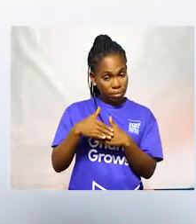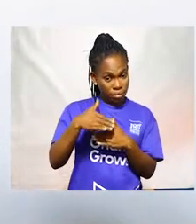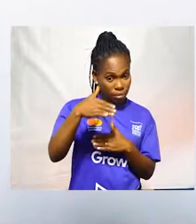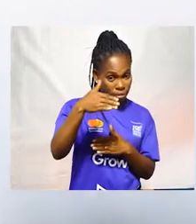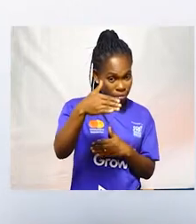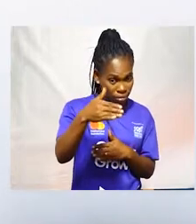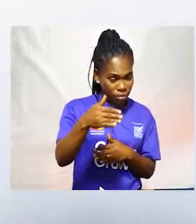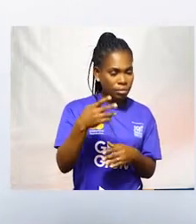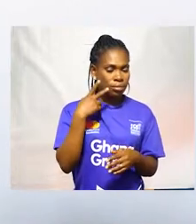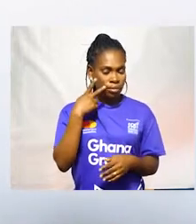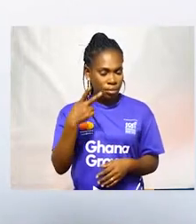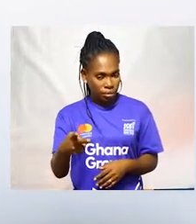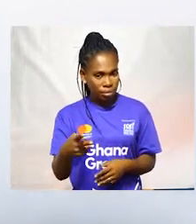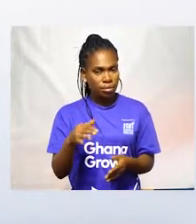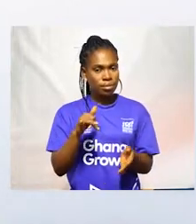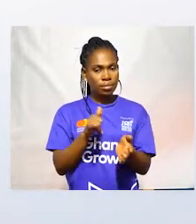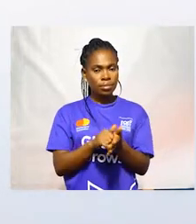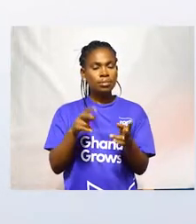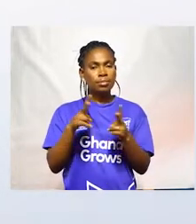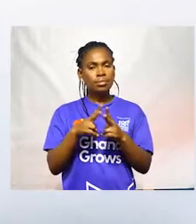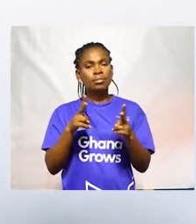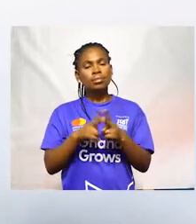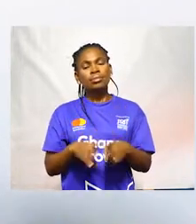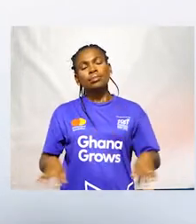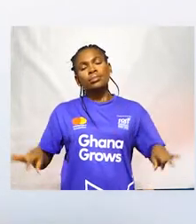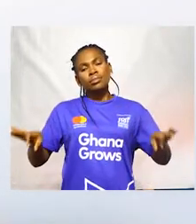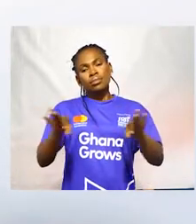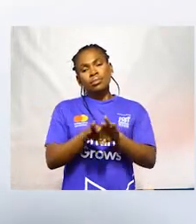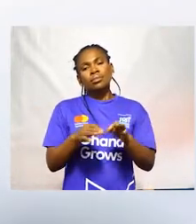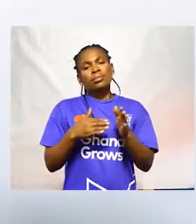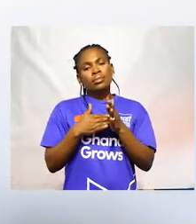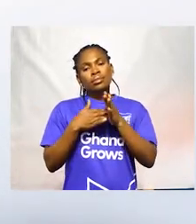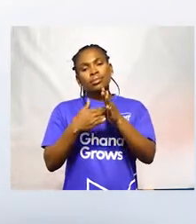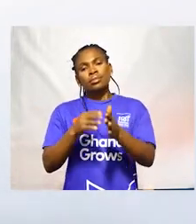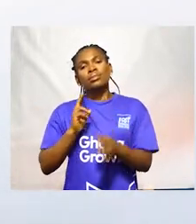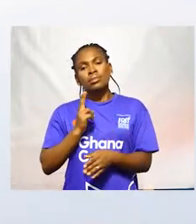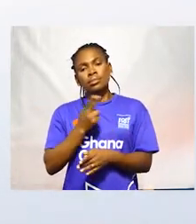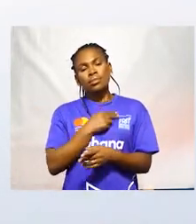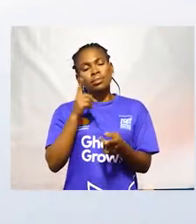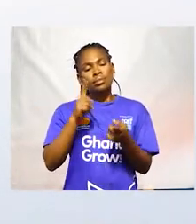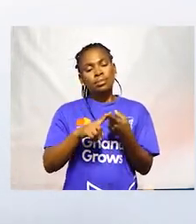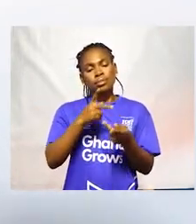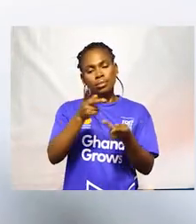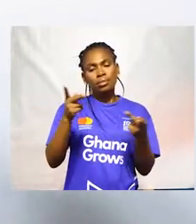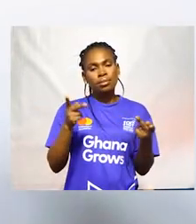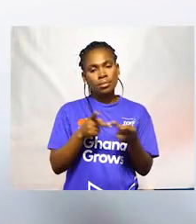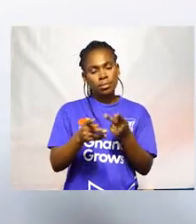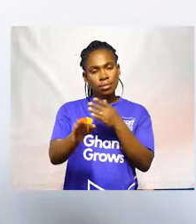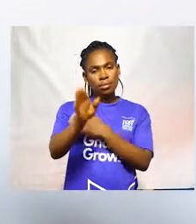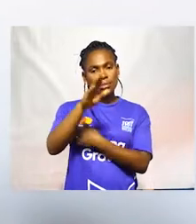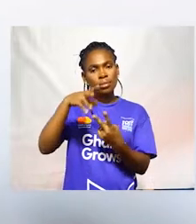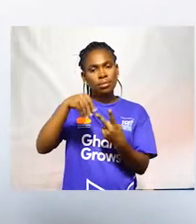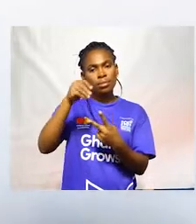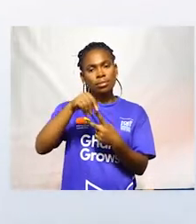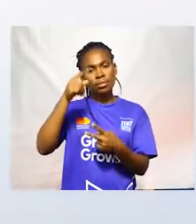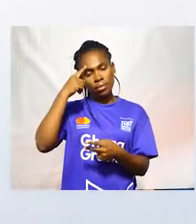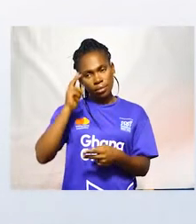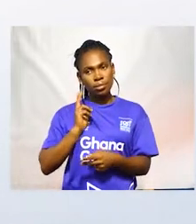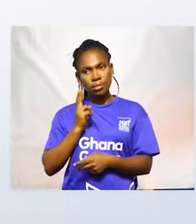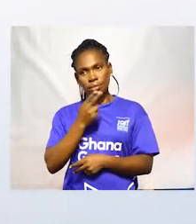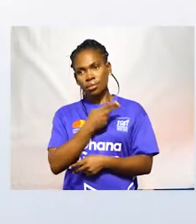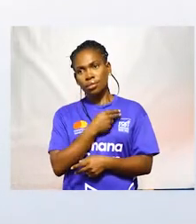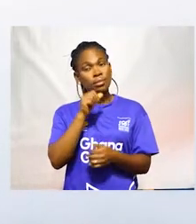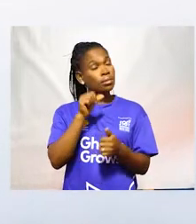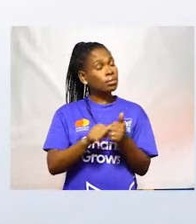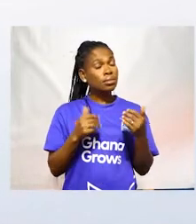day would lead us to the path that God has ordained for us. And so anything